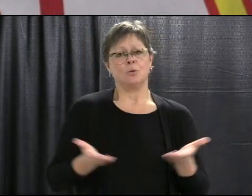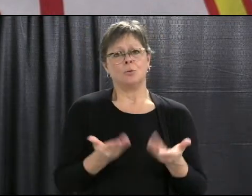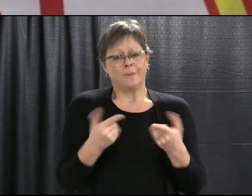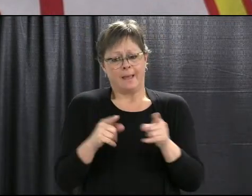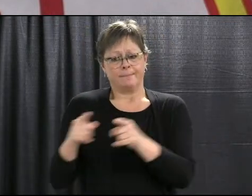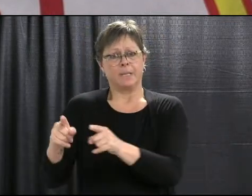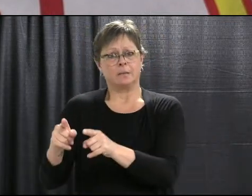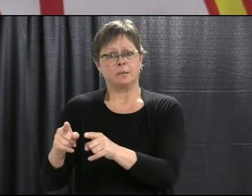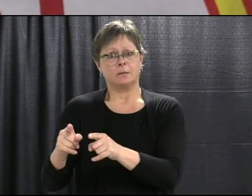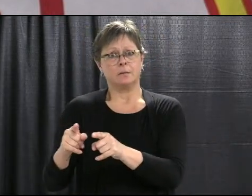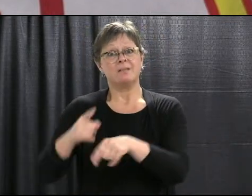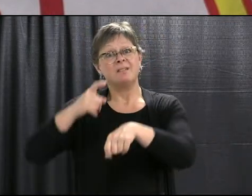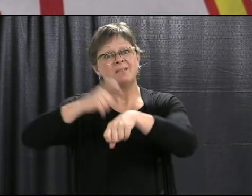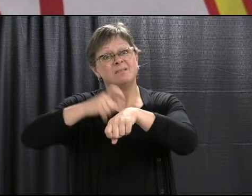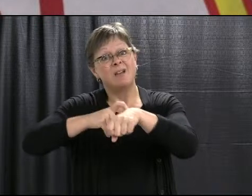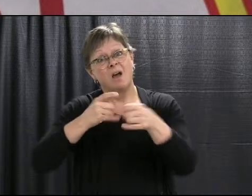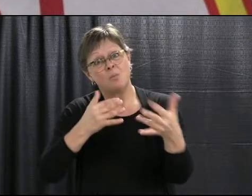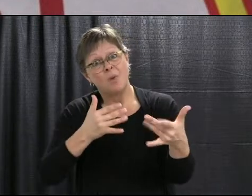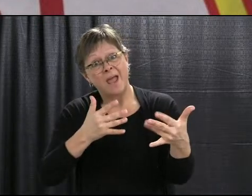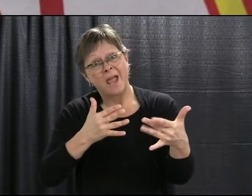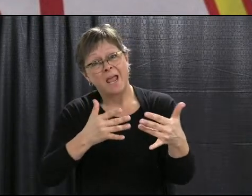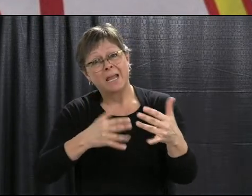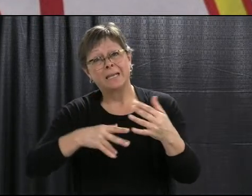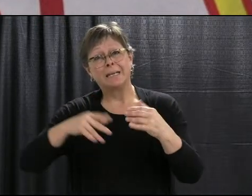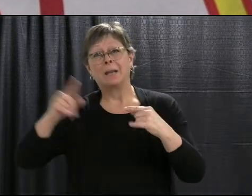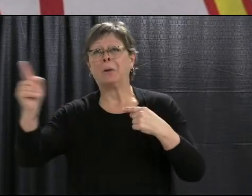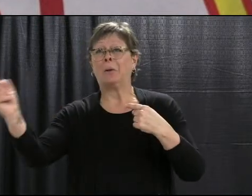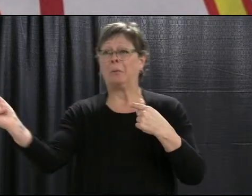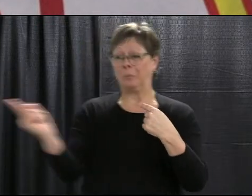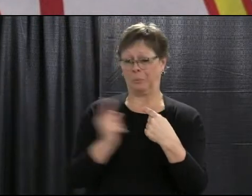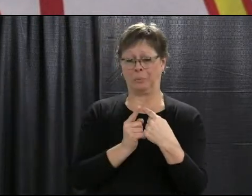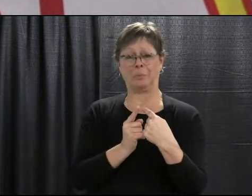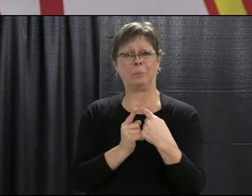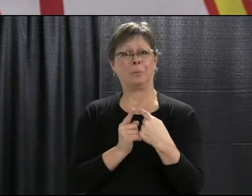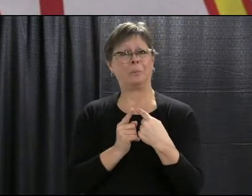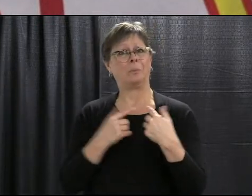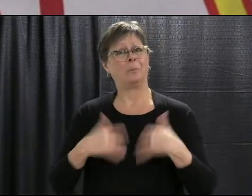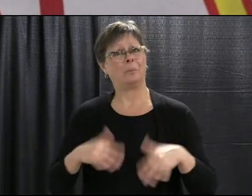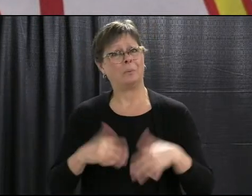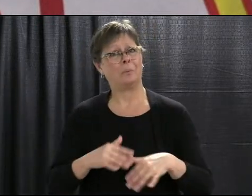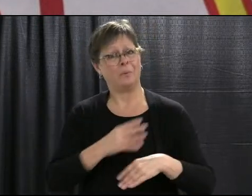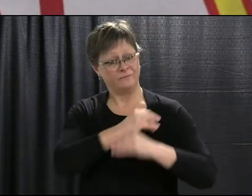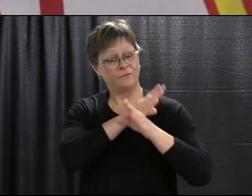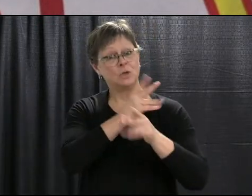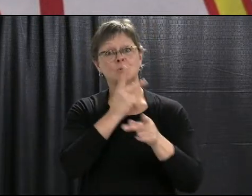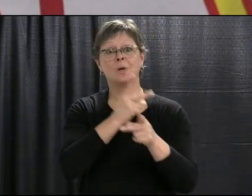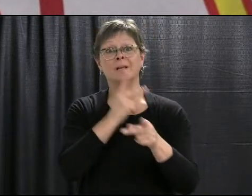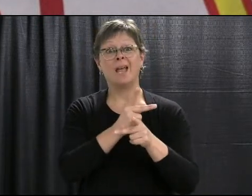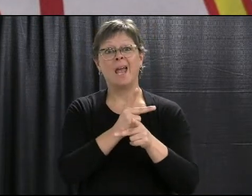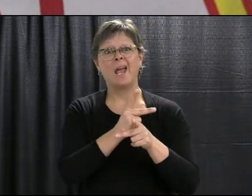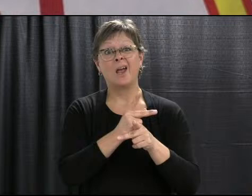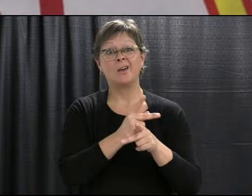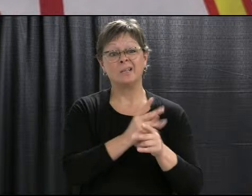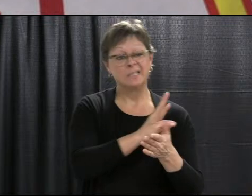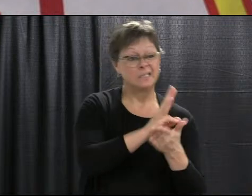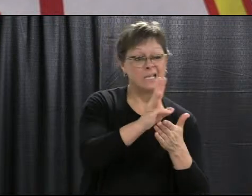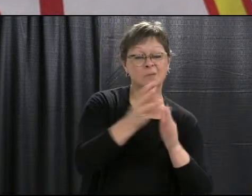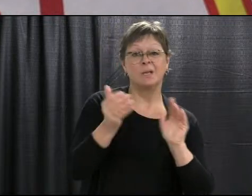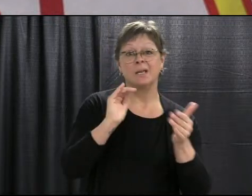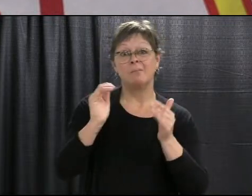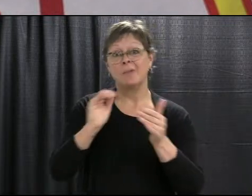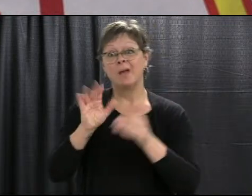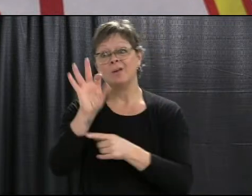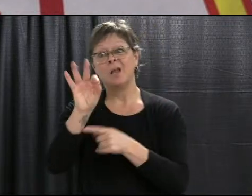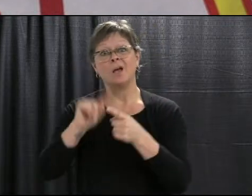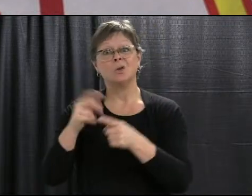timelines. And we've laid that out today as a result of the virtual care that's being provided. That